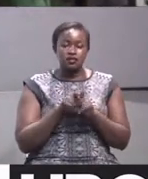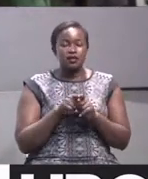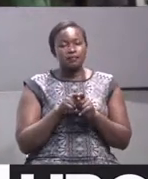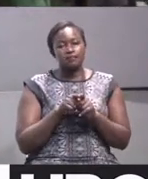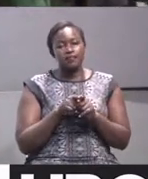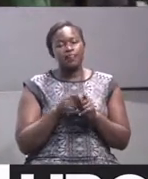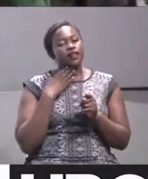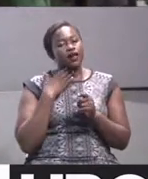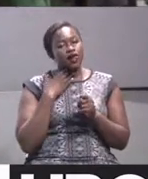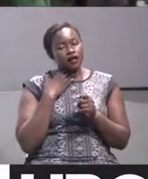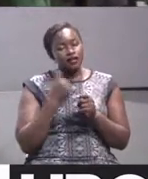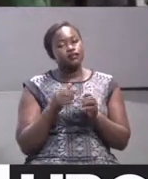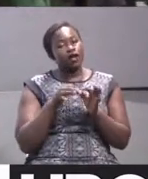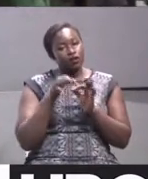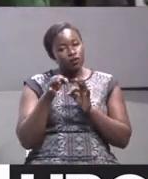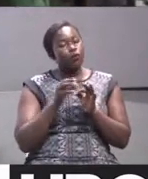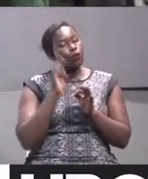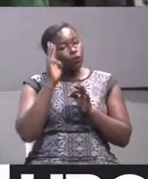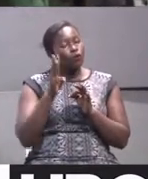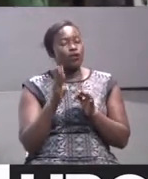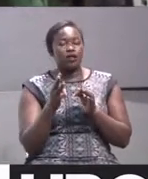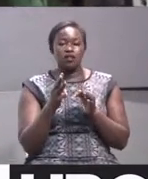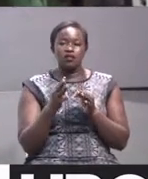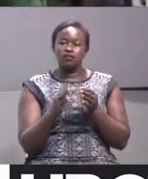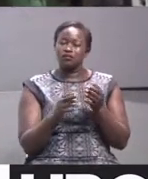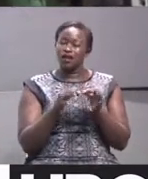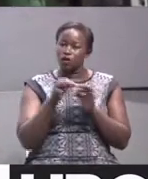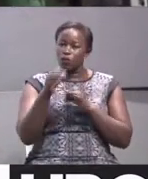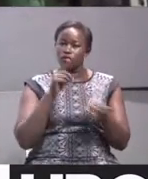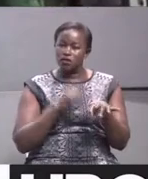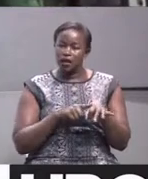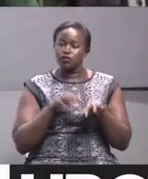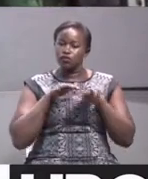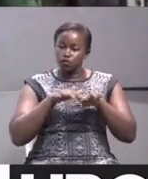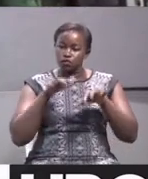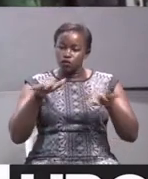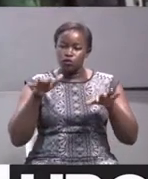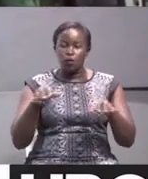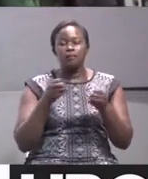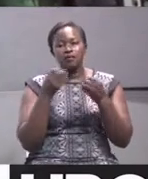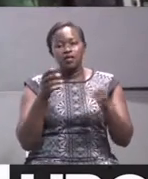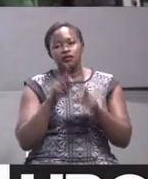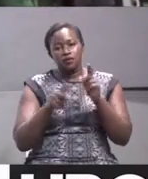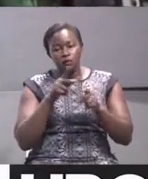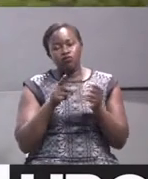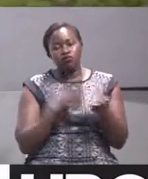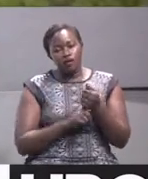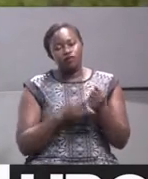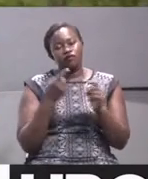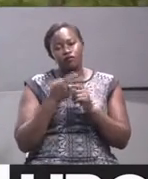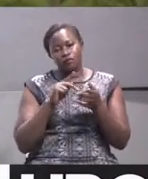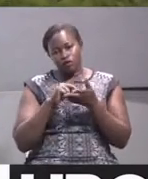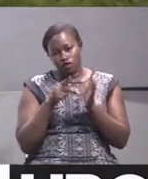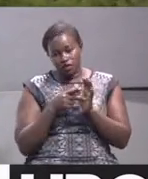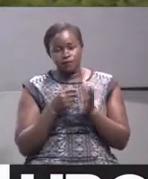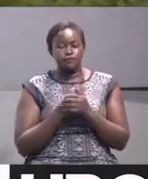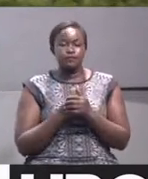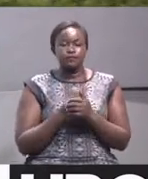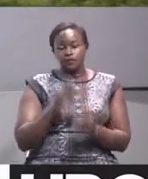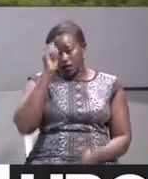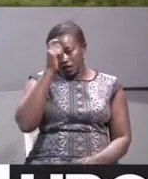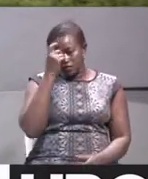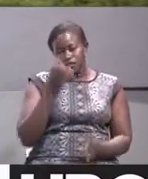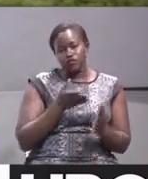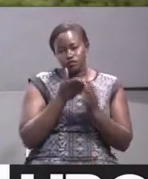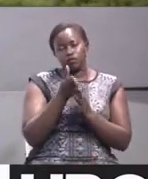us a long time to reach out to many people and make them benefit from this project. Government, through the